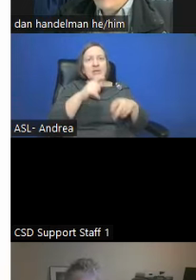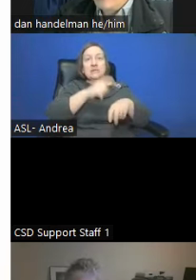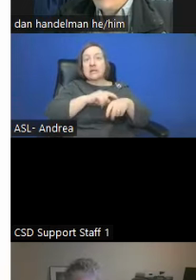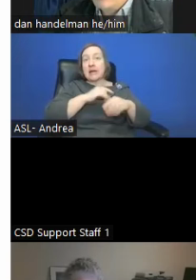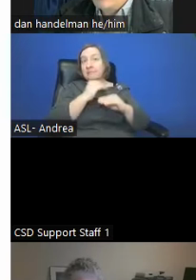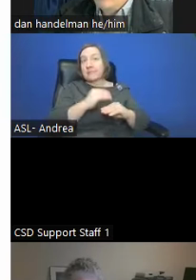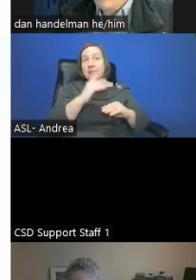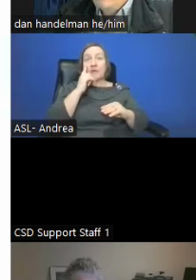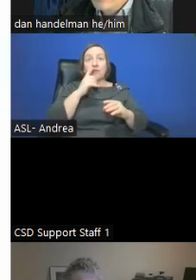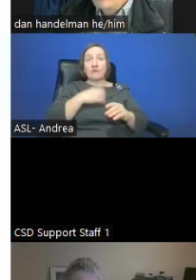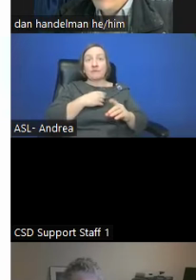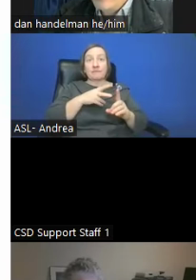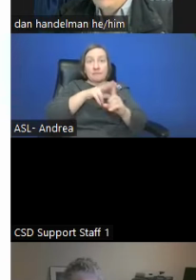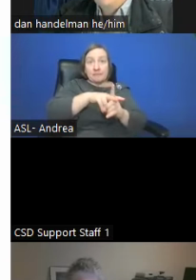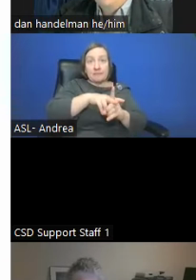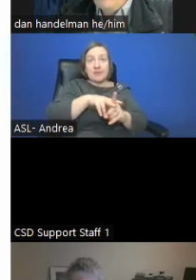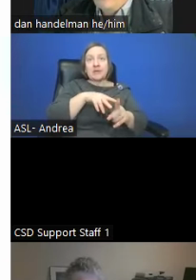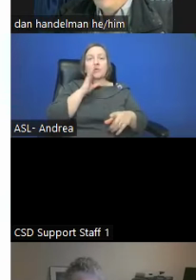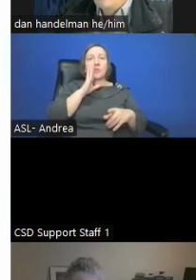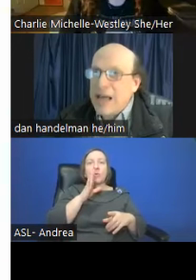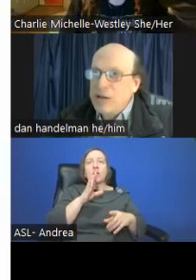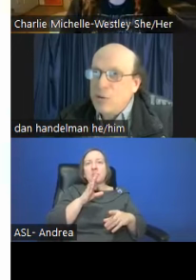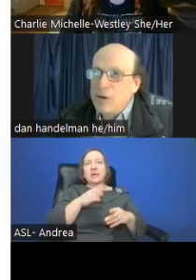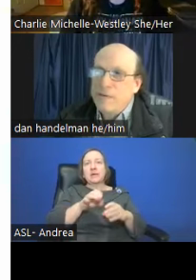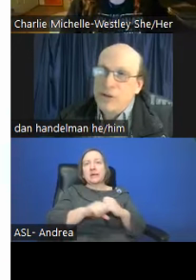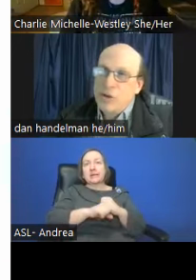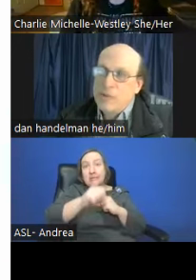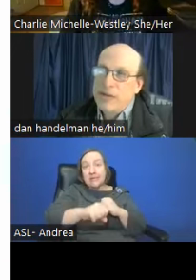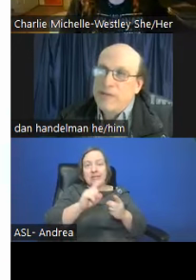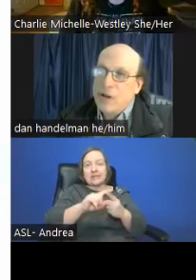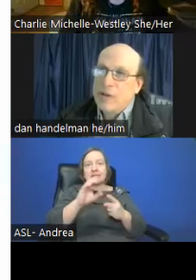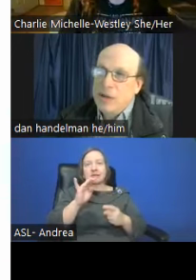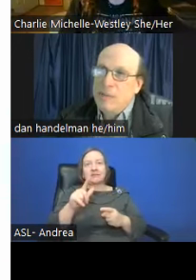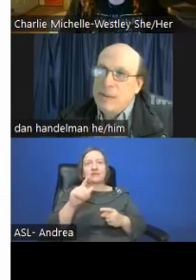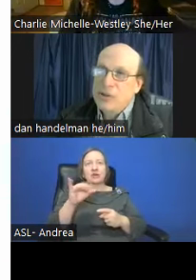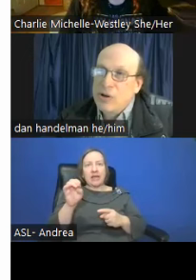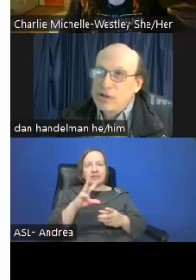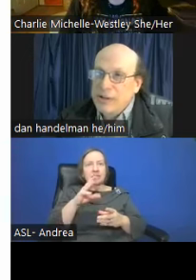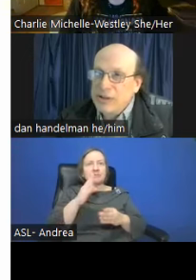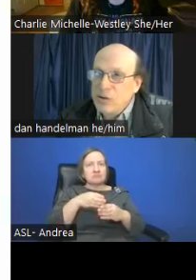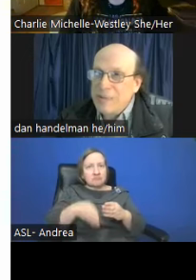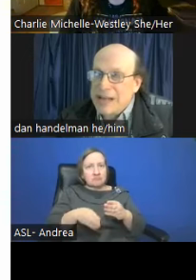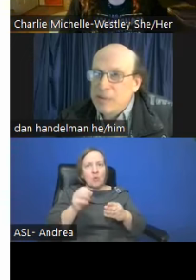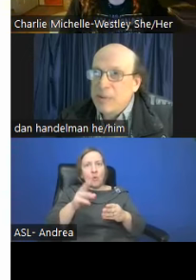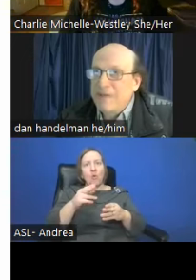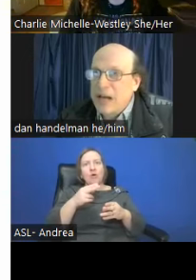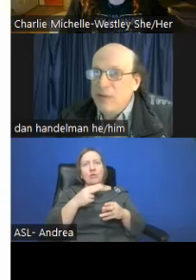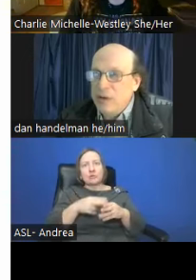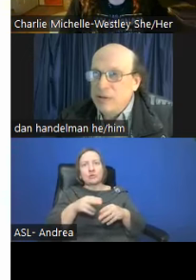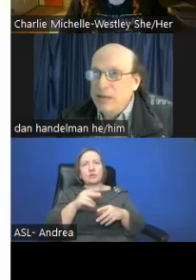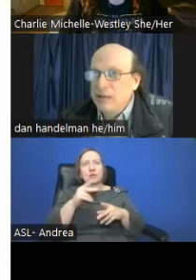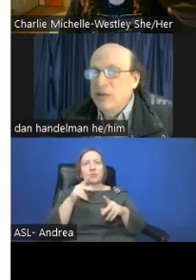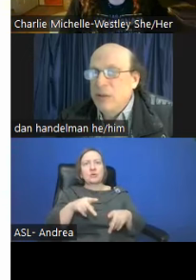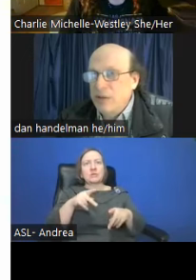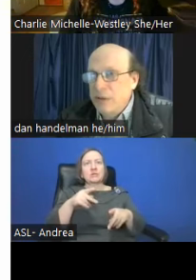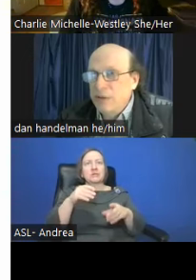be extended until a civil case has concluded and or for the term of the involved community member's incarceration to a maximum of 5